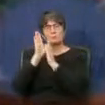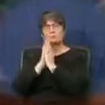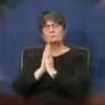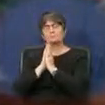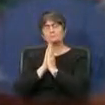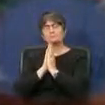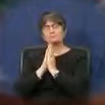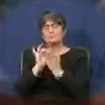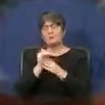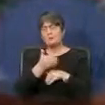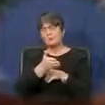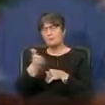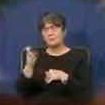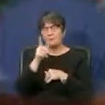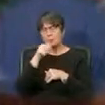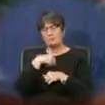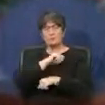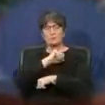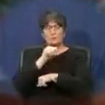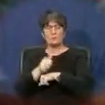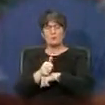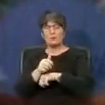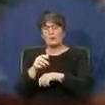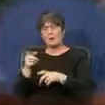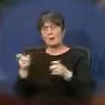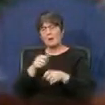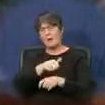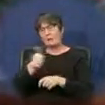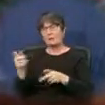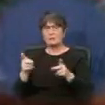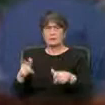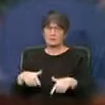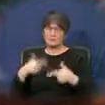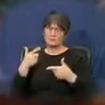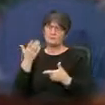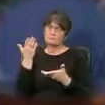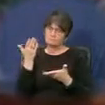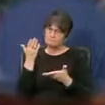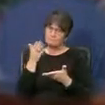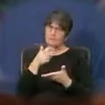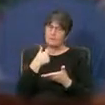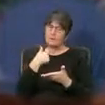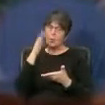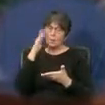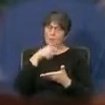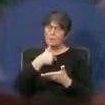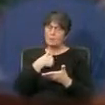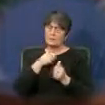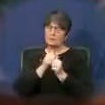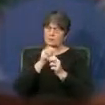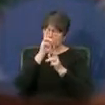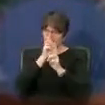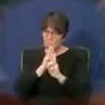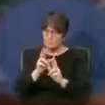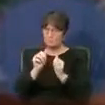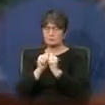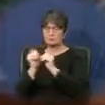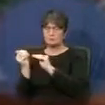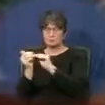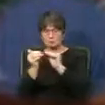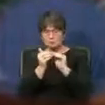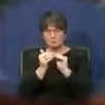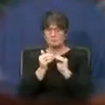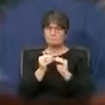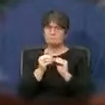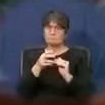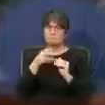prayer. That those with authority over the lives of others will exercise that authority with integrity, justice, and